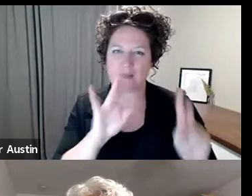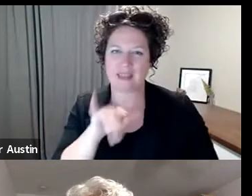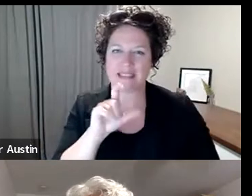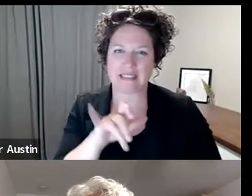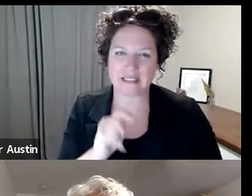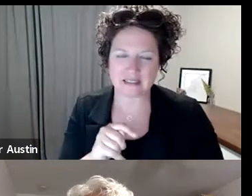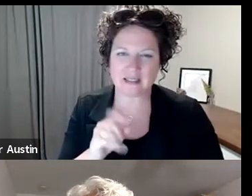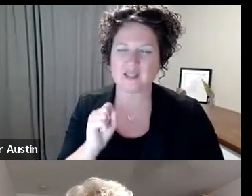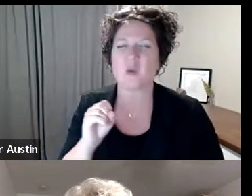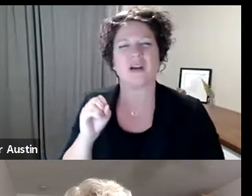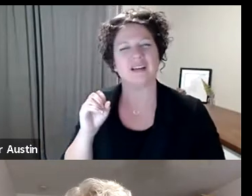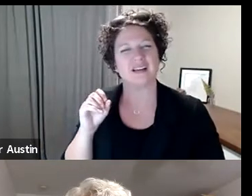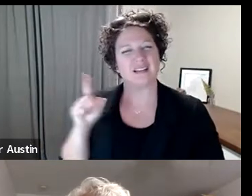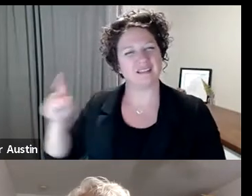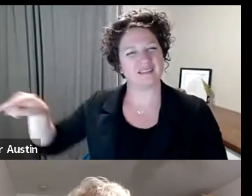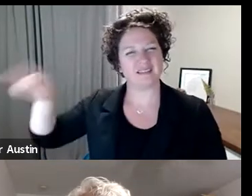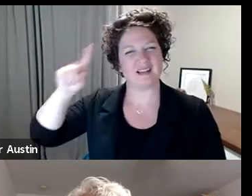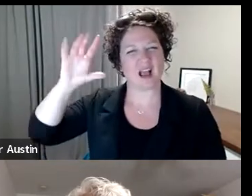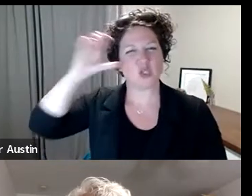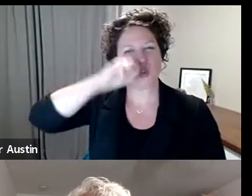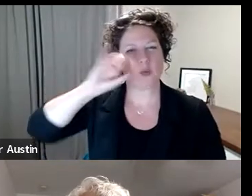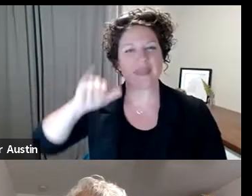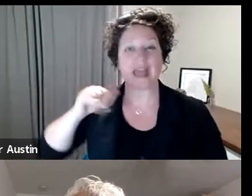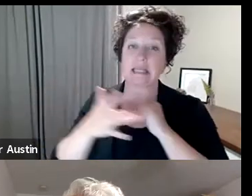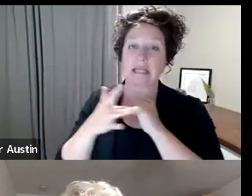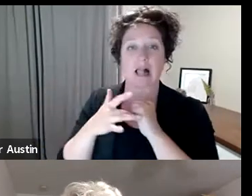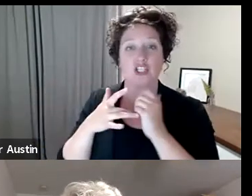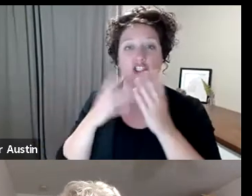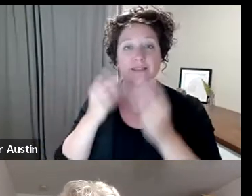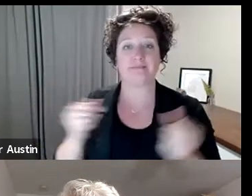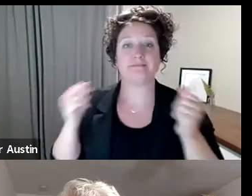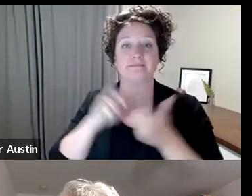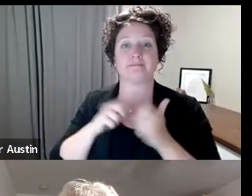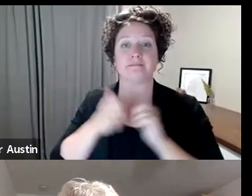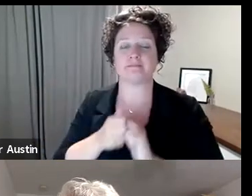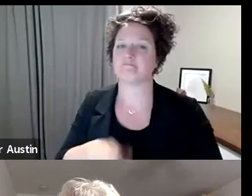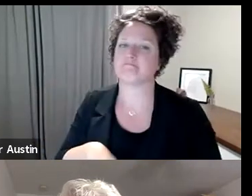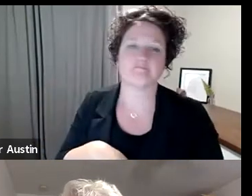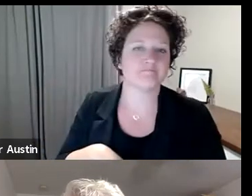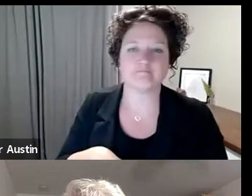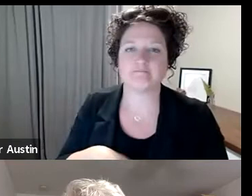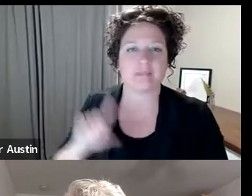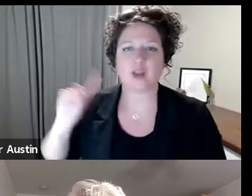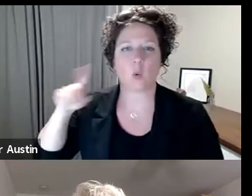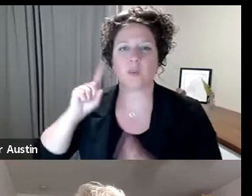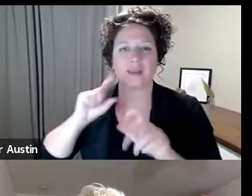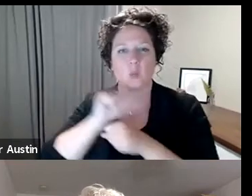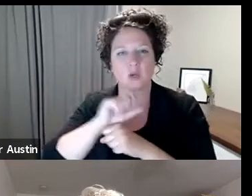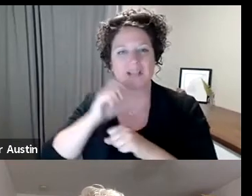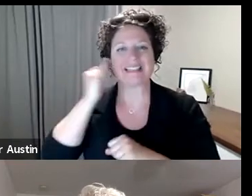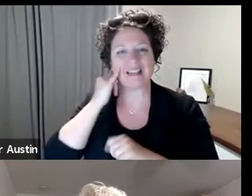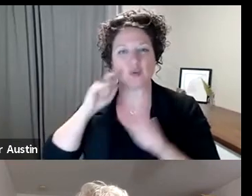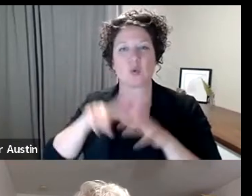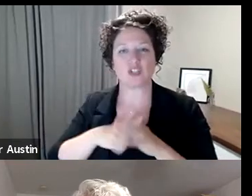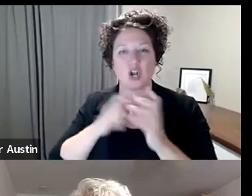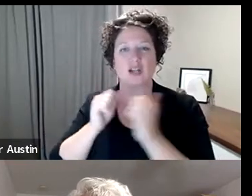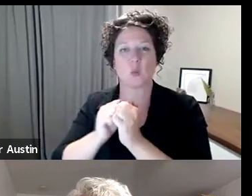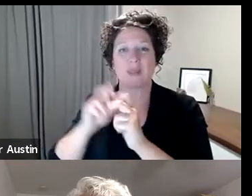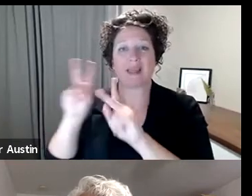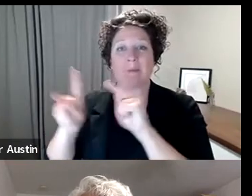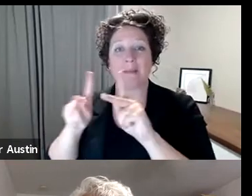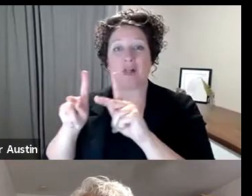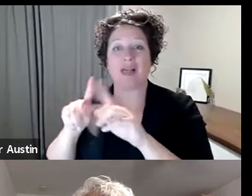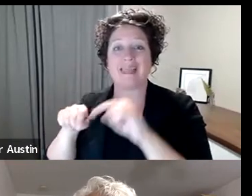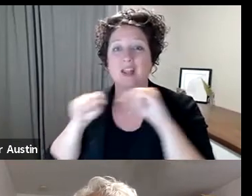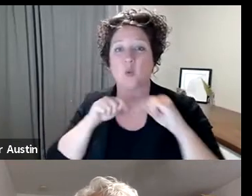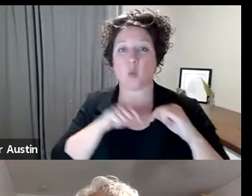The assumption that kind of technology is the way only works if you're starting with people and working your way back towards the